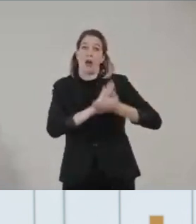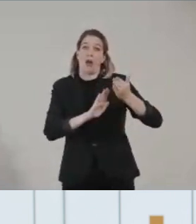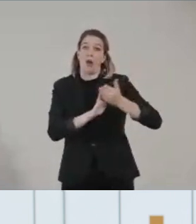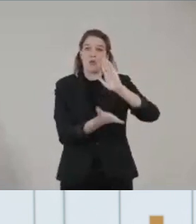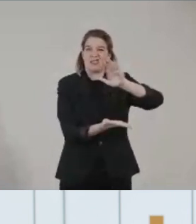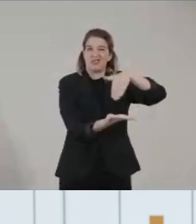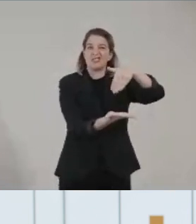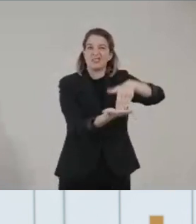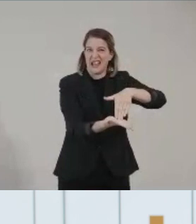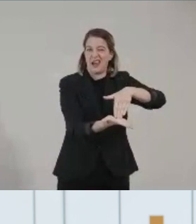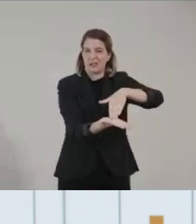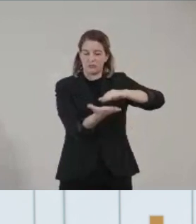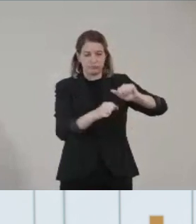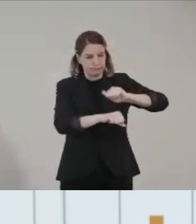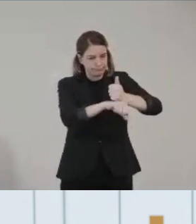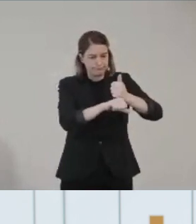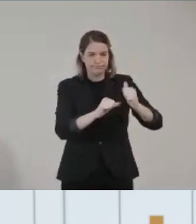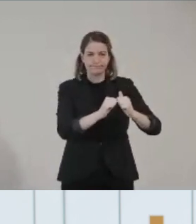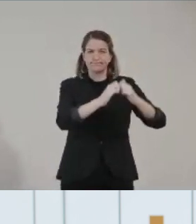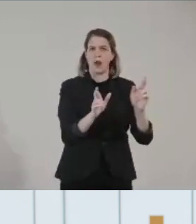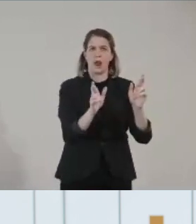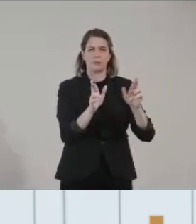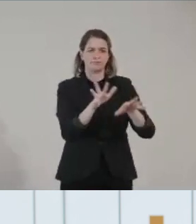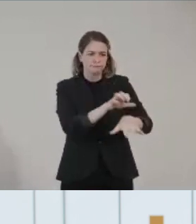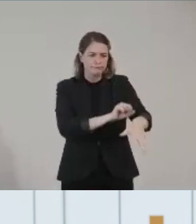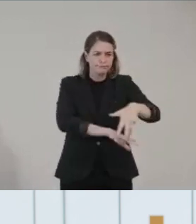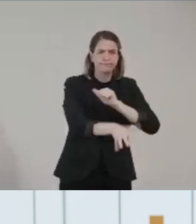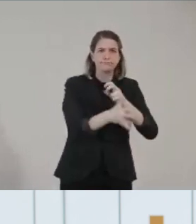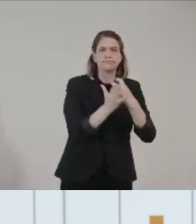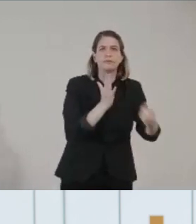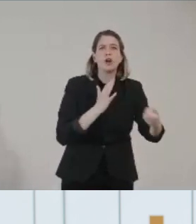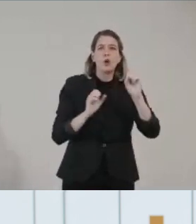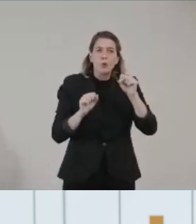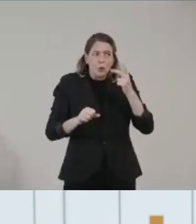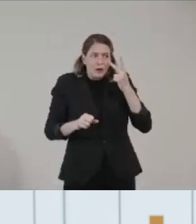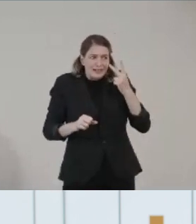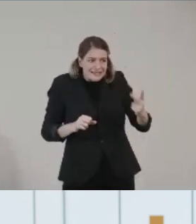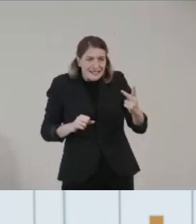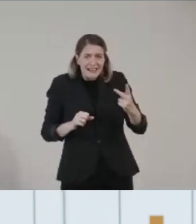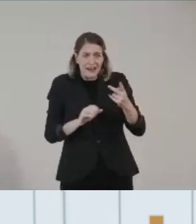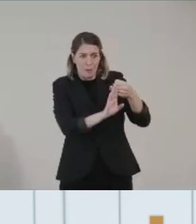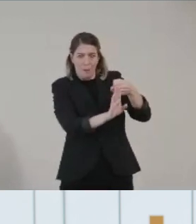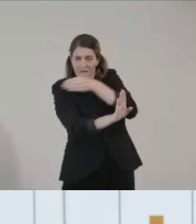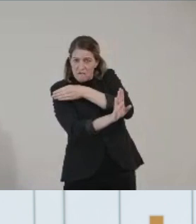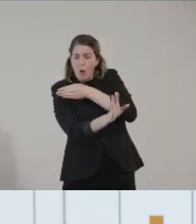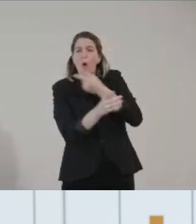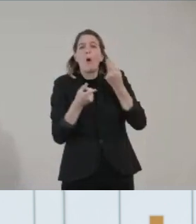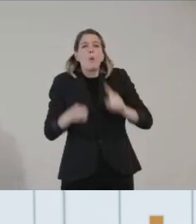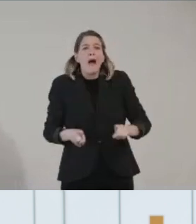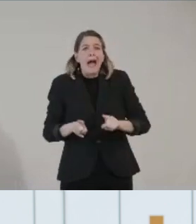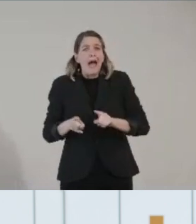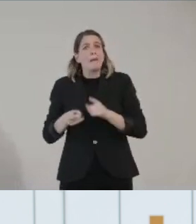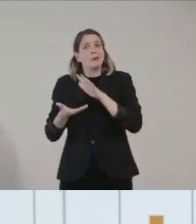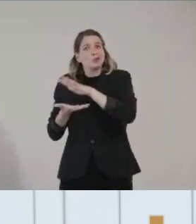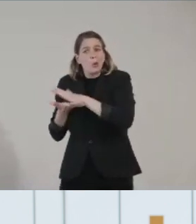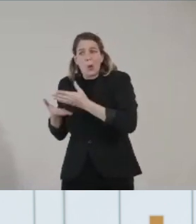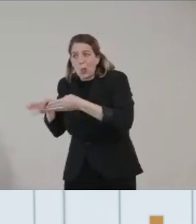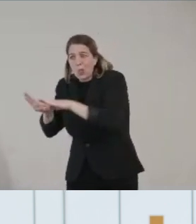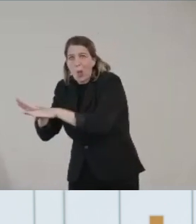cases that have happened over the course of time. Schools have closed, dine-in restaurants have closed, the stay-home